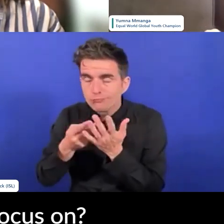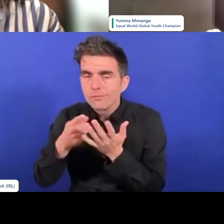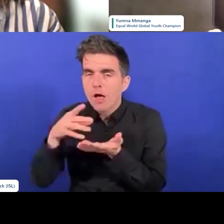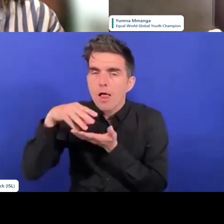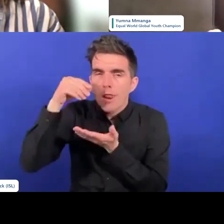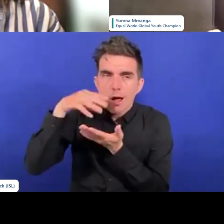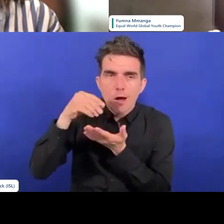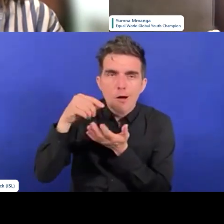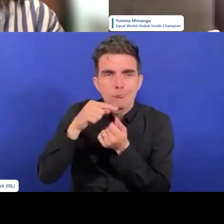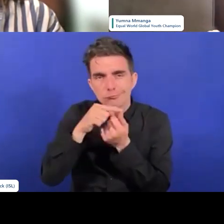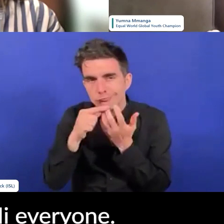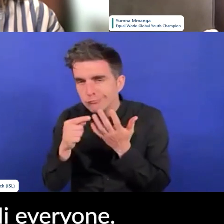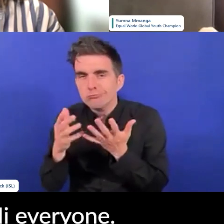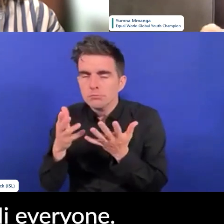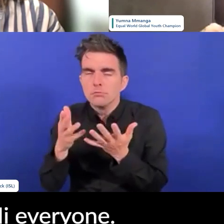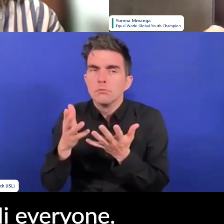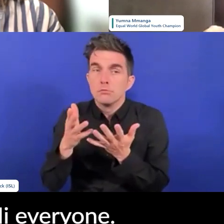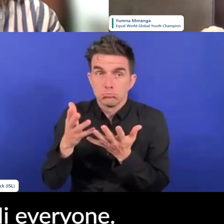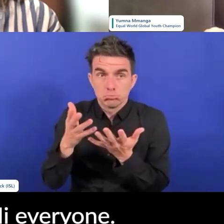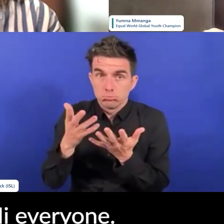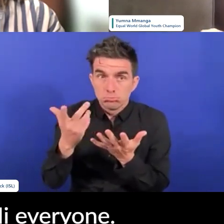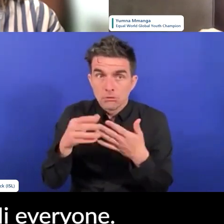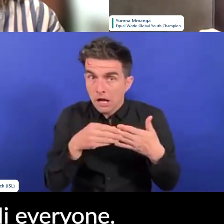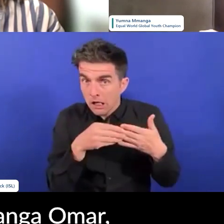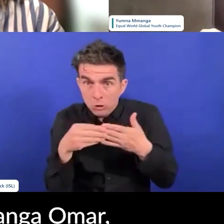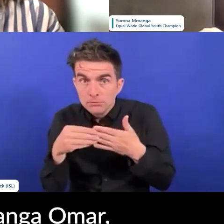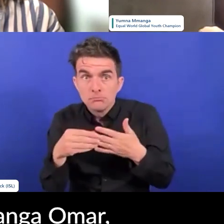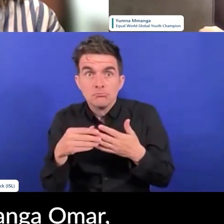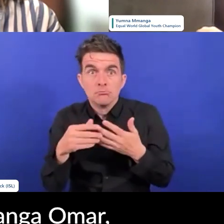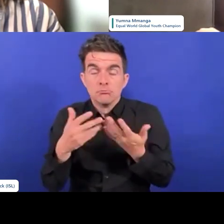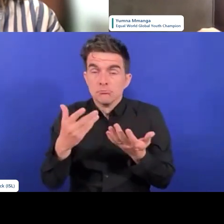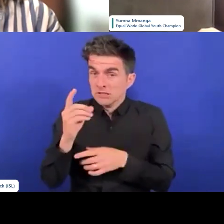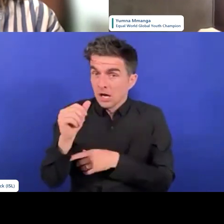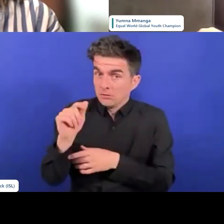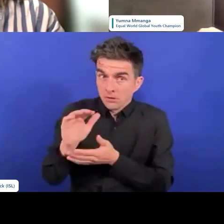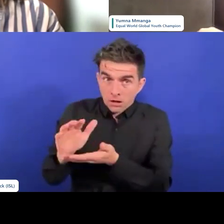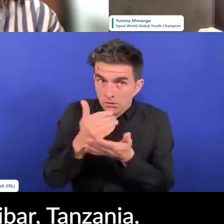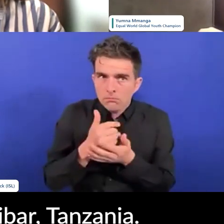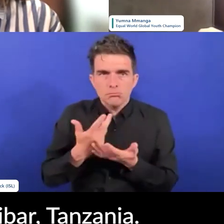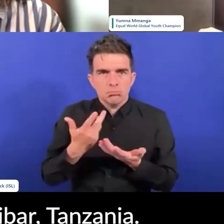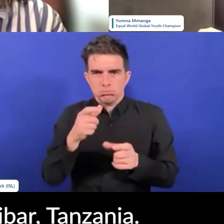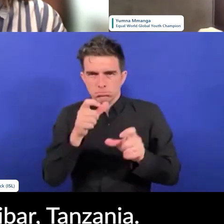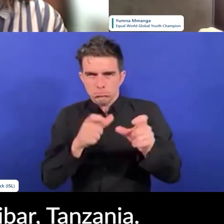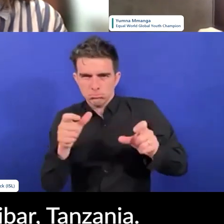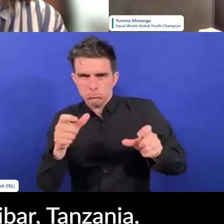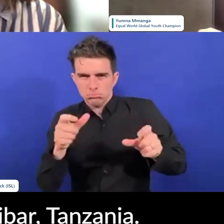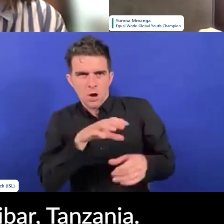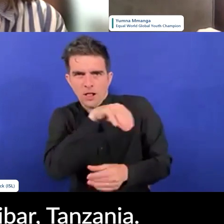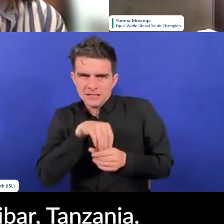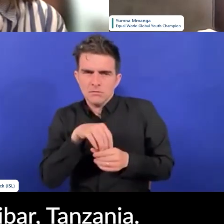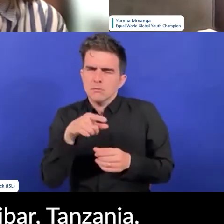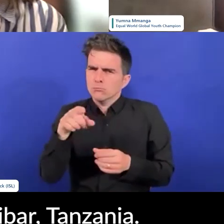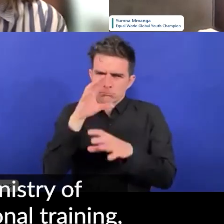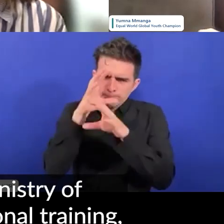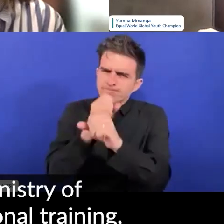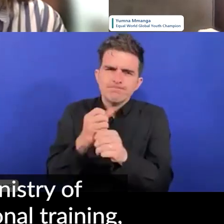on? Thank you, Claire. Hi, everyone. This is Yumna Mmanga Omar, all the way from Zanzibar,